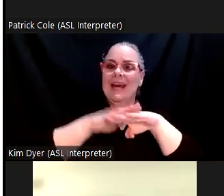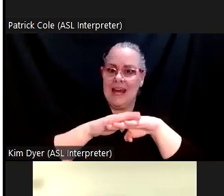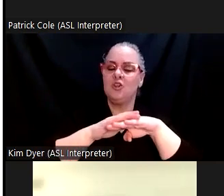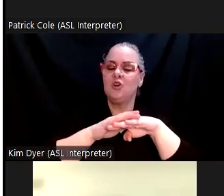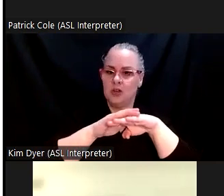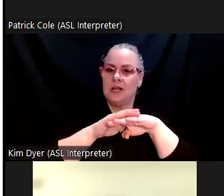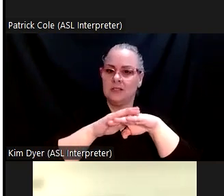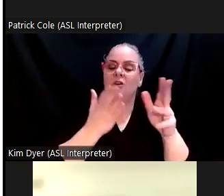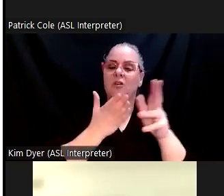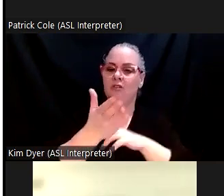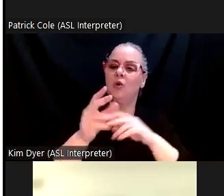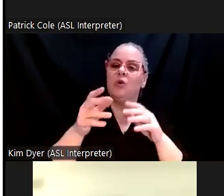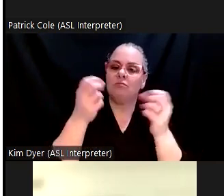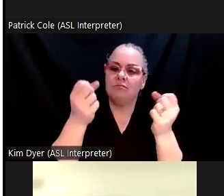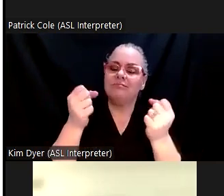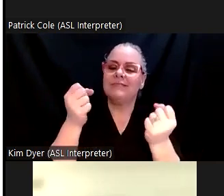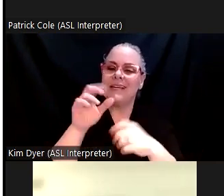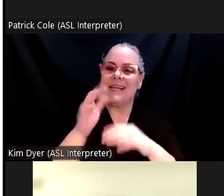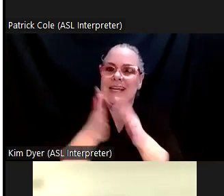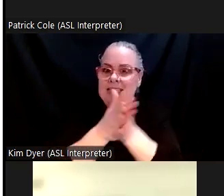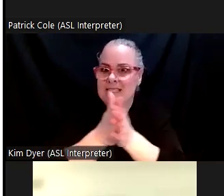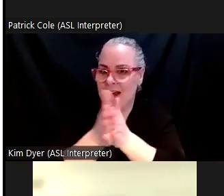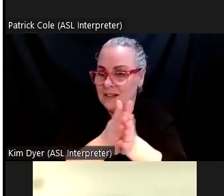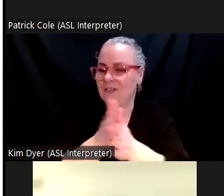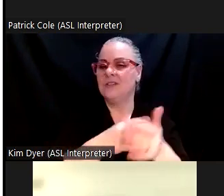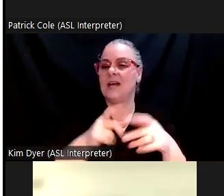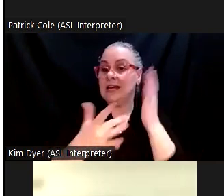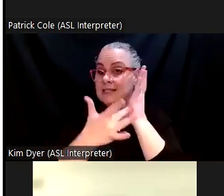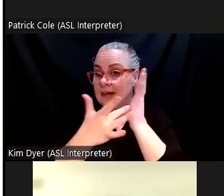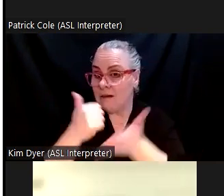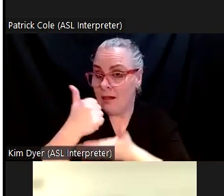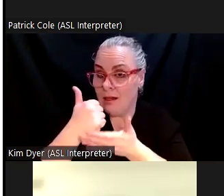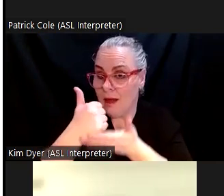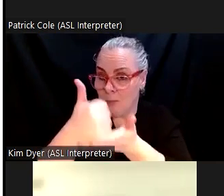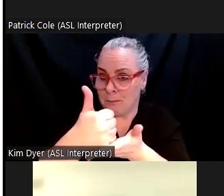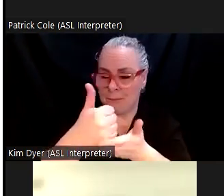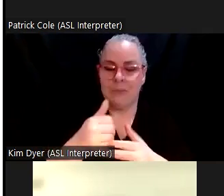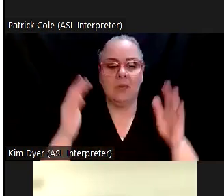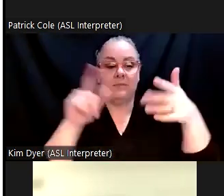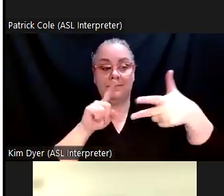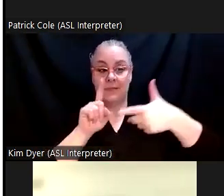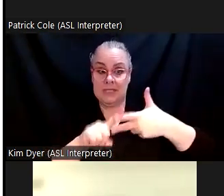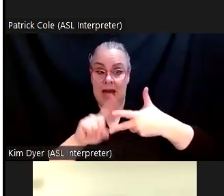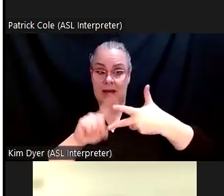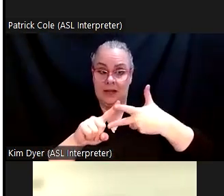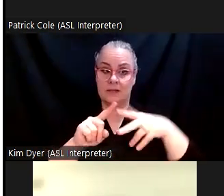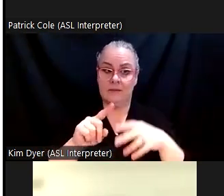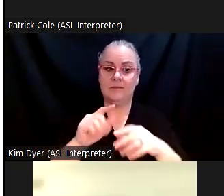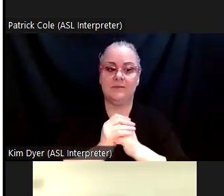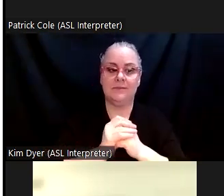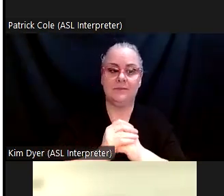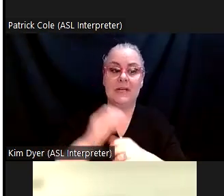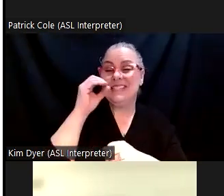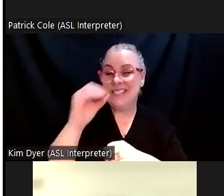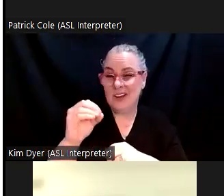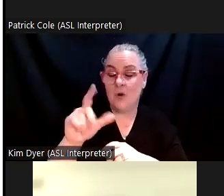through vehicle incentives, charging infrastructure support, and technical assistance. The second measure in the plan is to adopt zero or